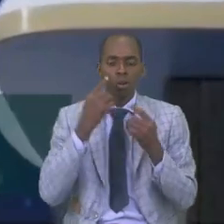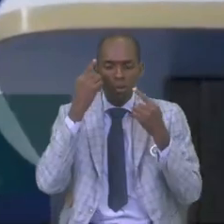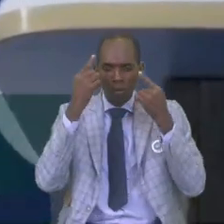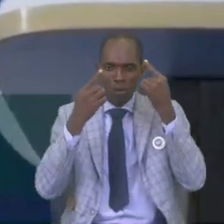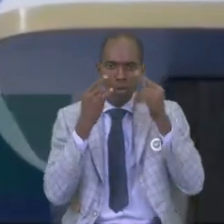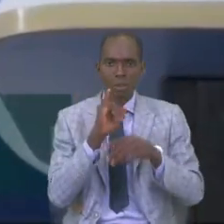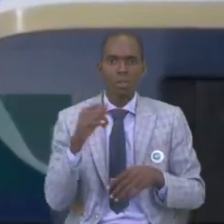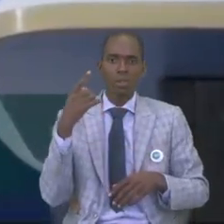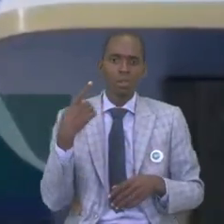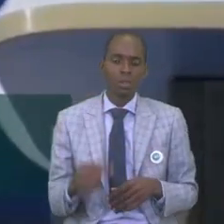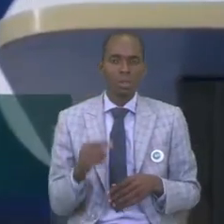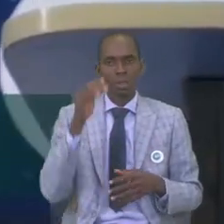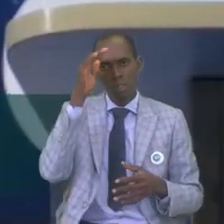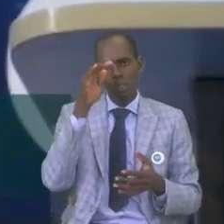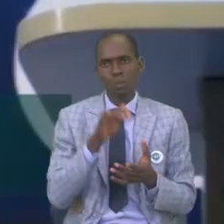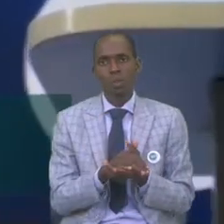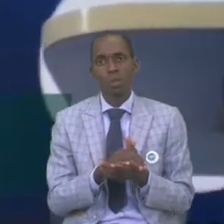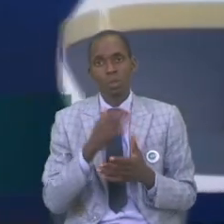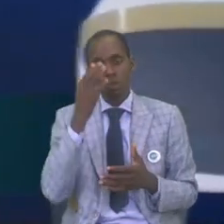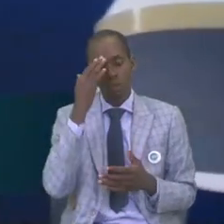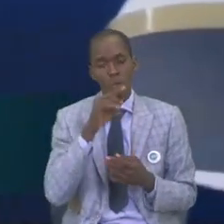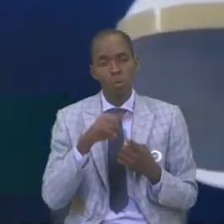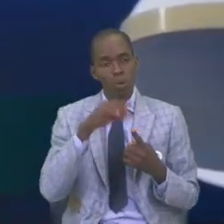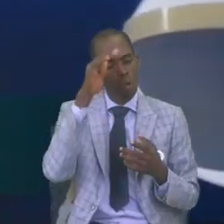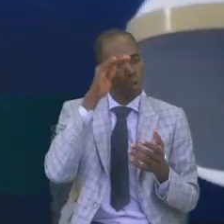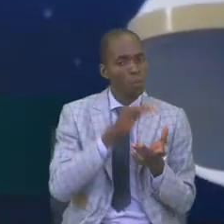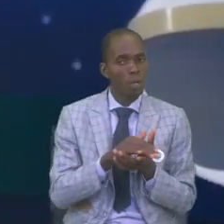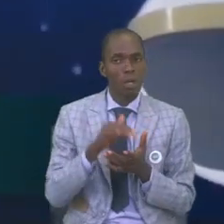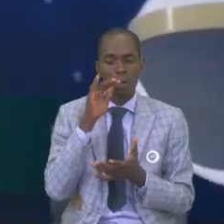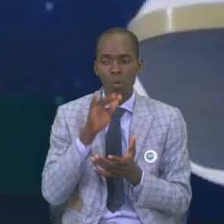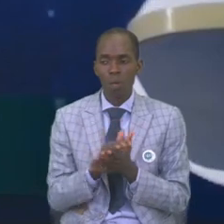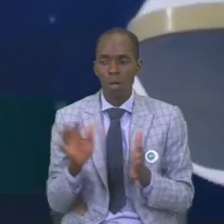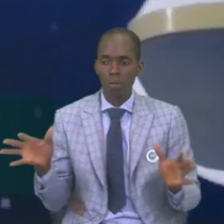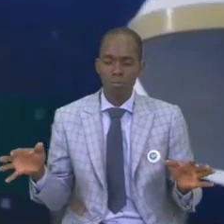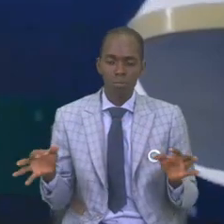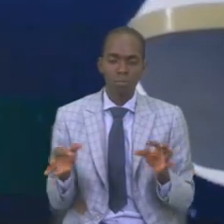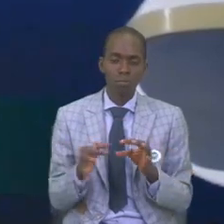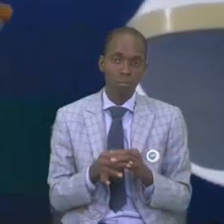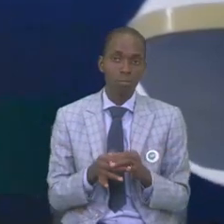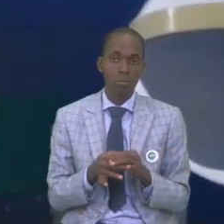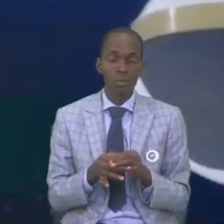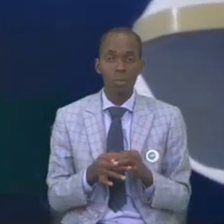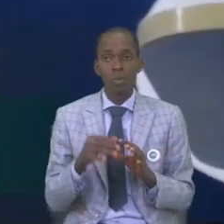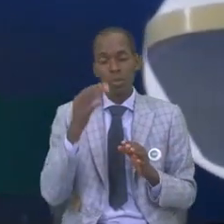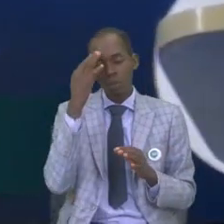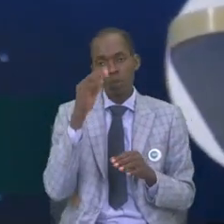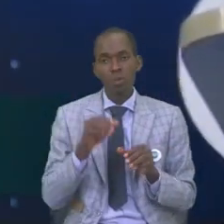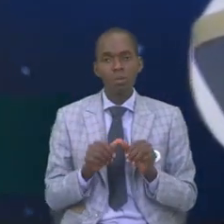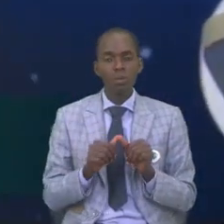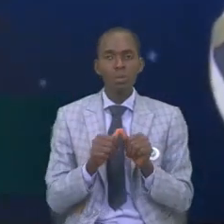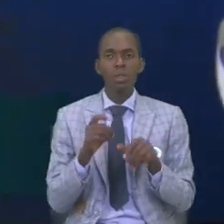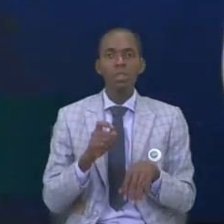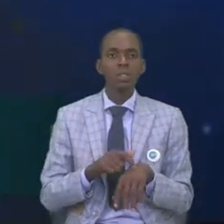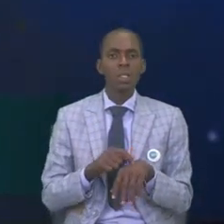the bridegroom. You know, when husband and wife, when they come together, during the courtship,